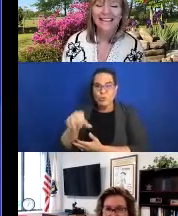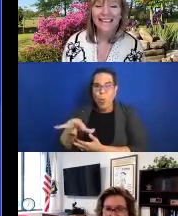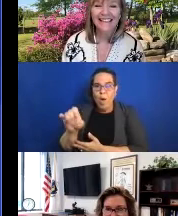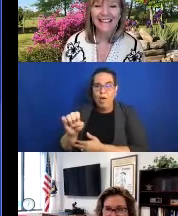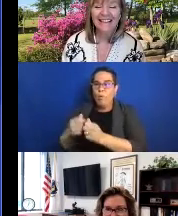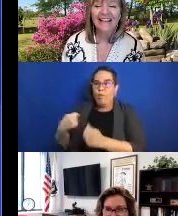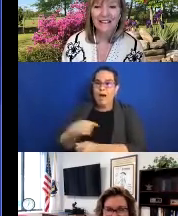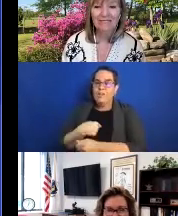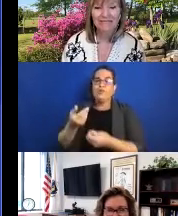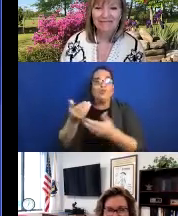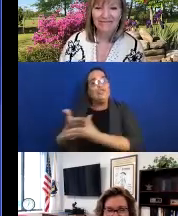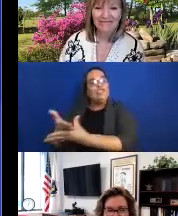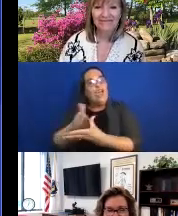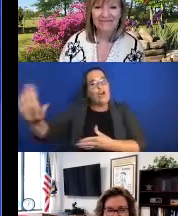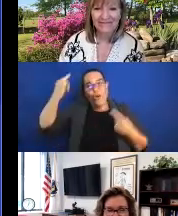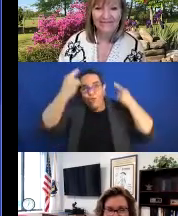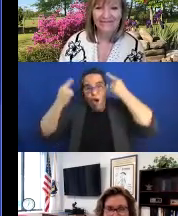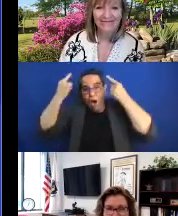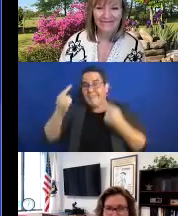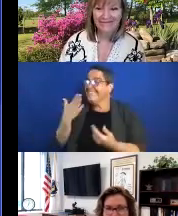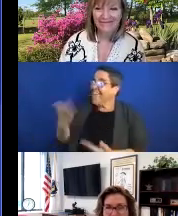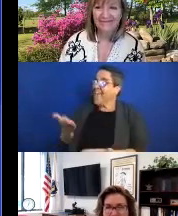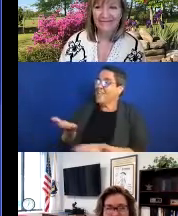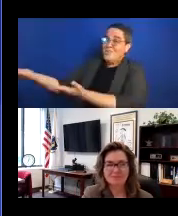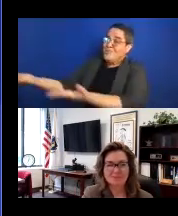thoughts. Thank you.